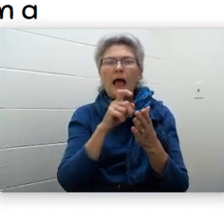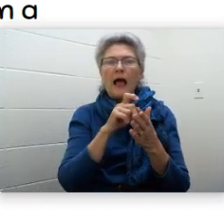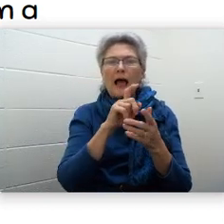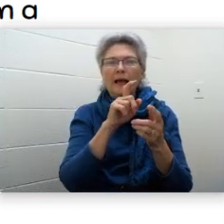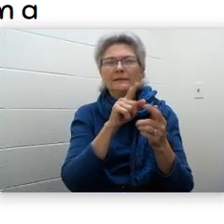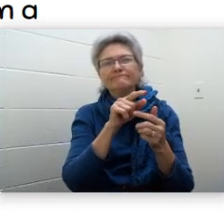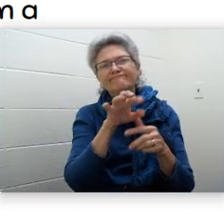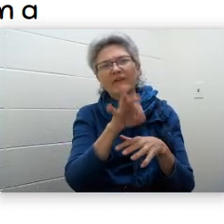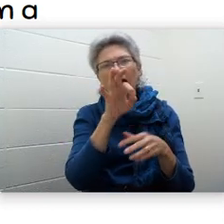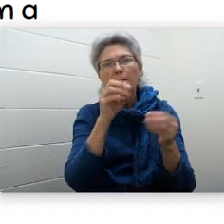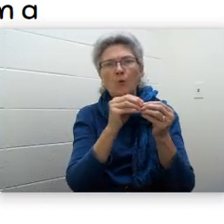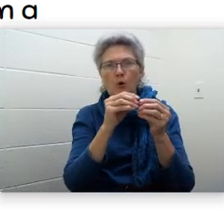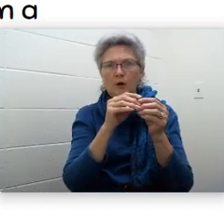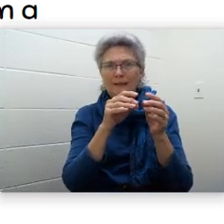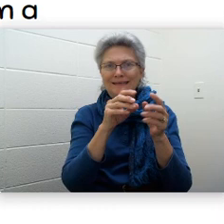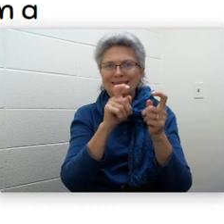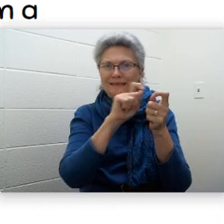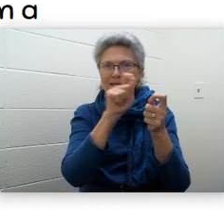idea.